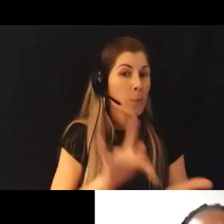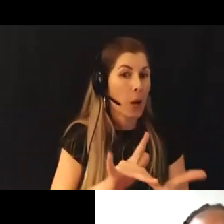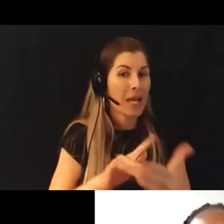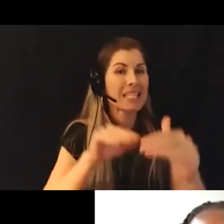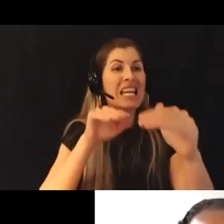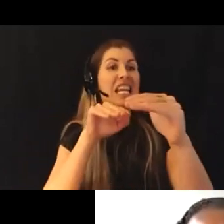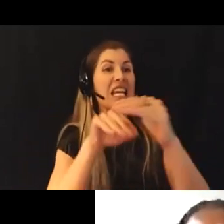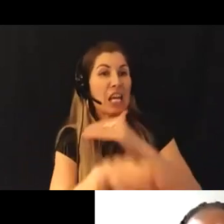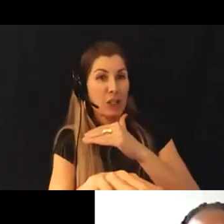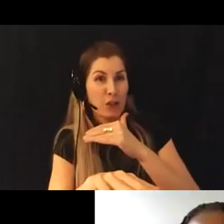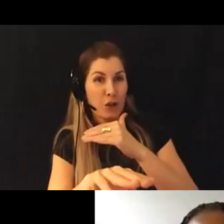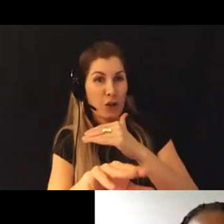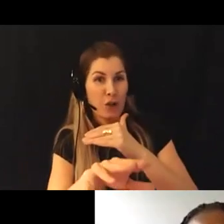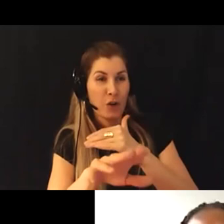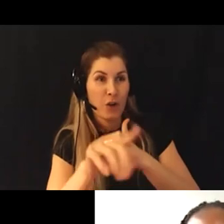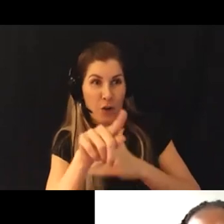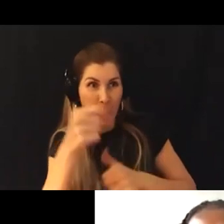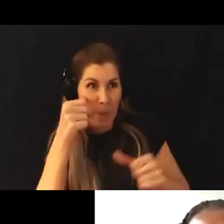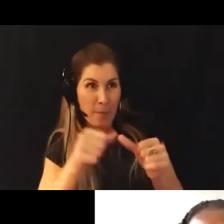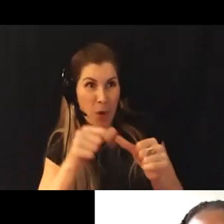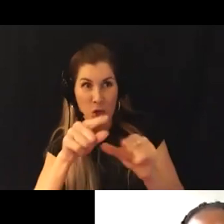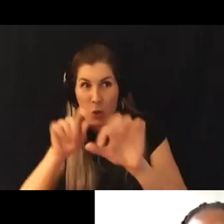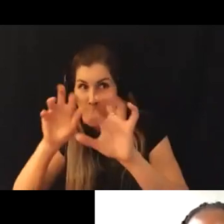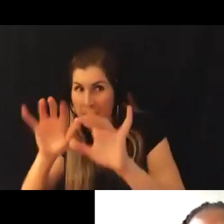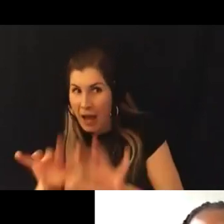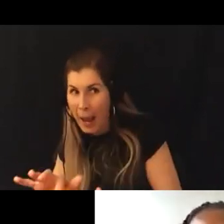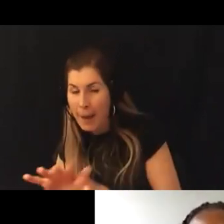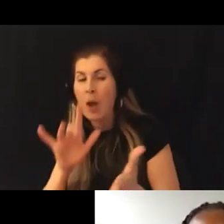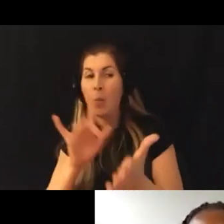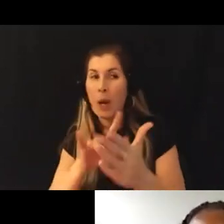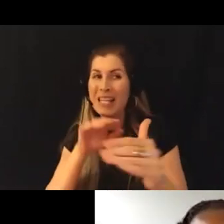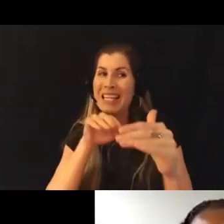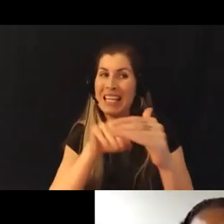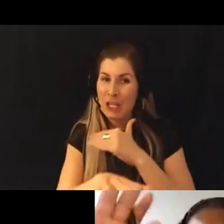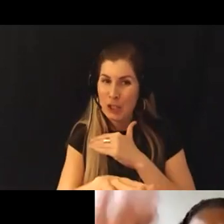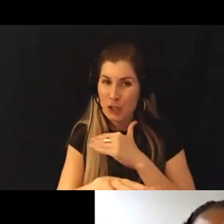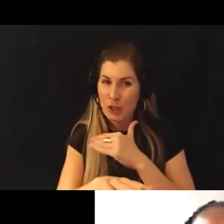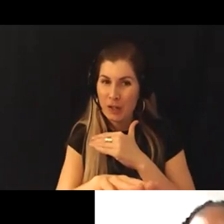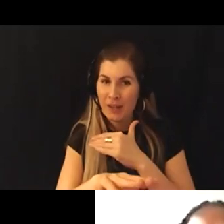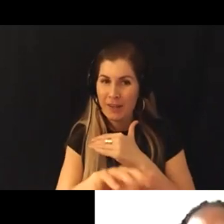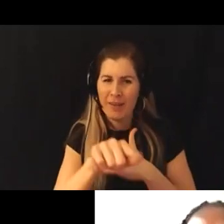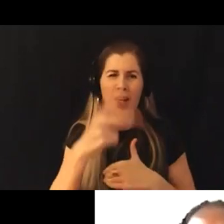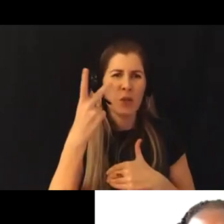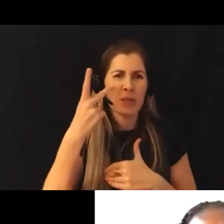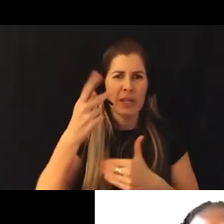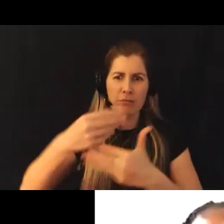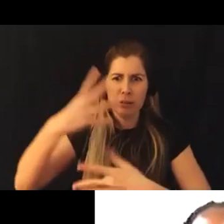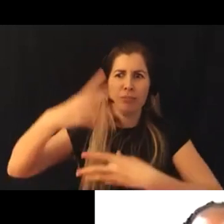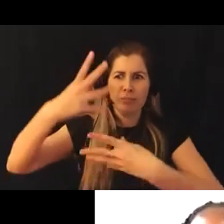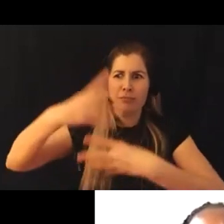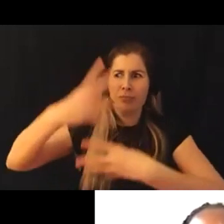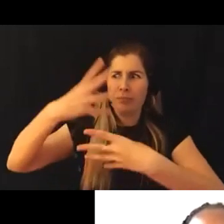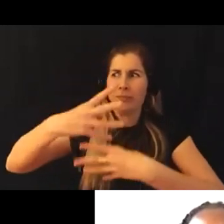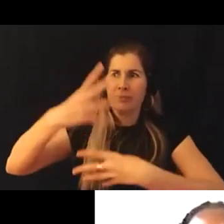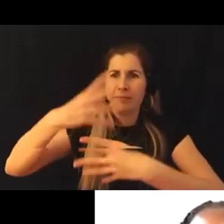those beautiful responses to the closing questions. And as I close this out, we'll just see the chat storm just go crazy.